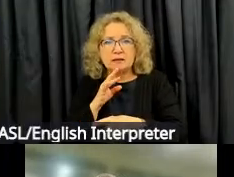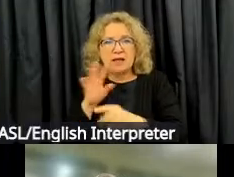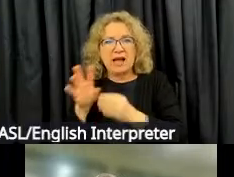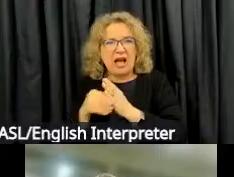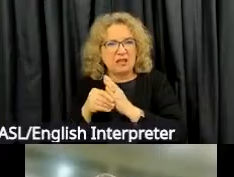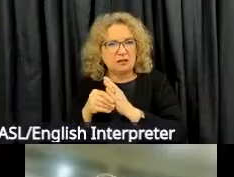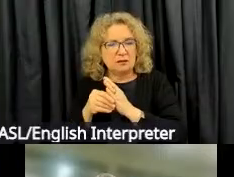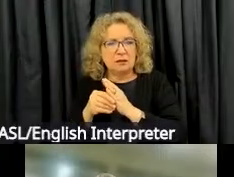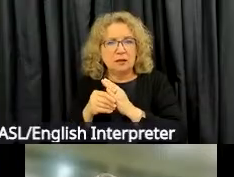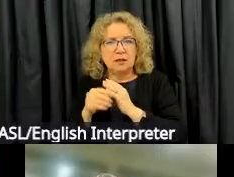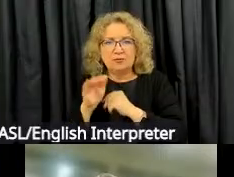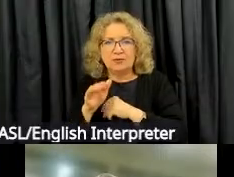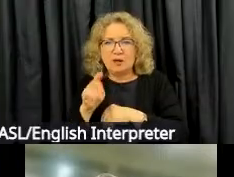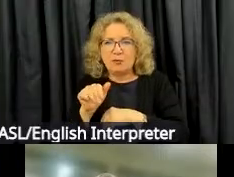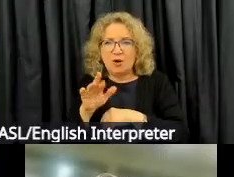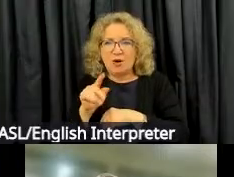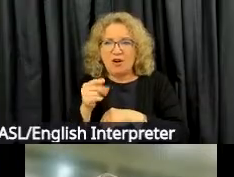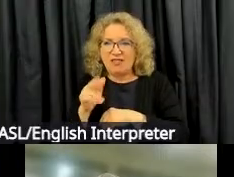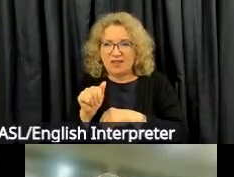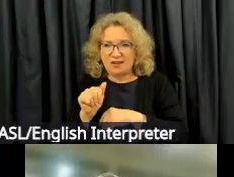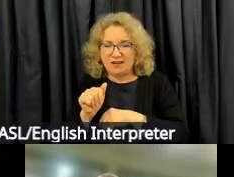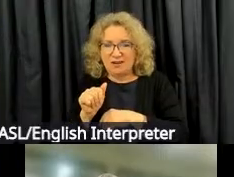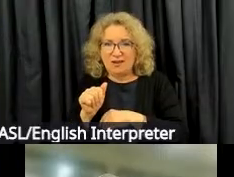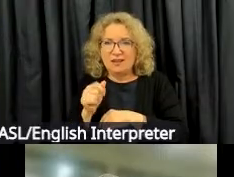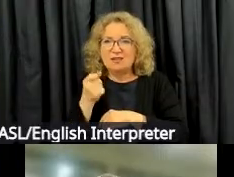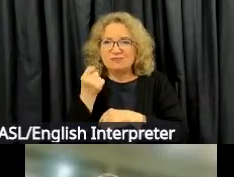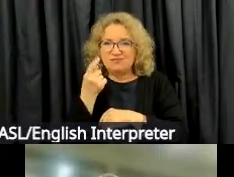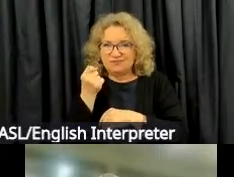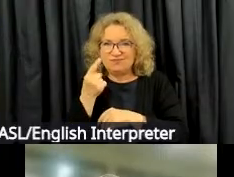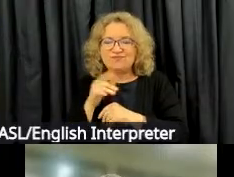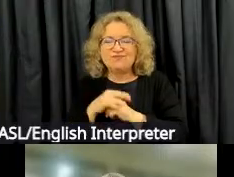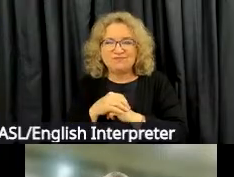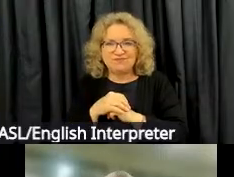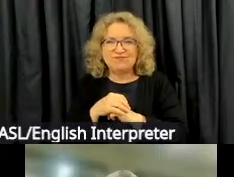Martha, I feel you.